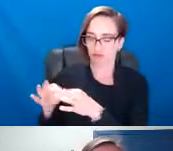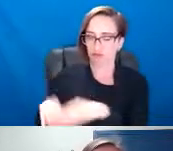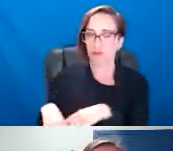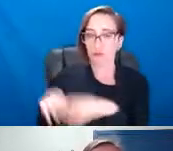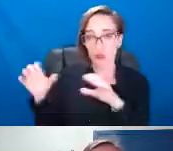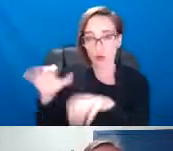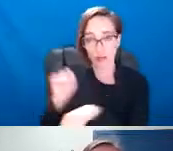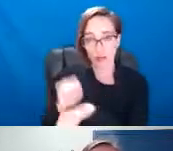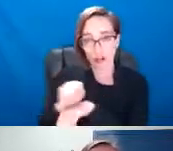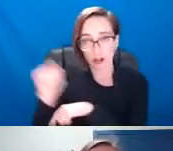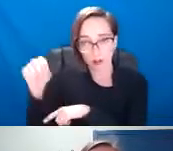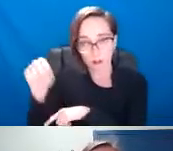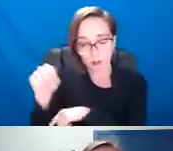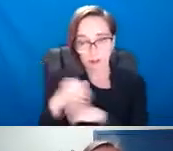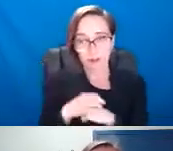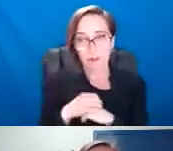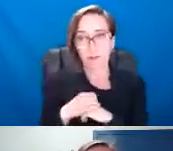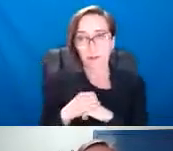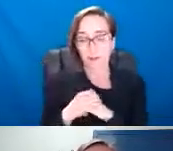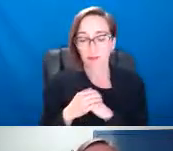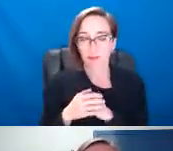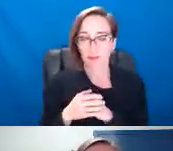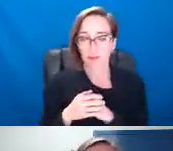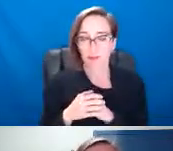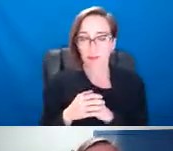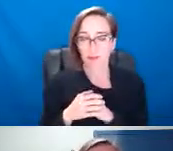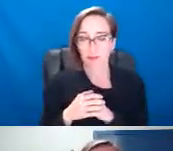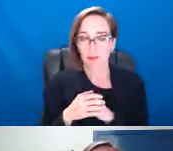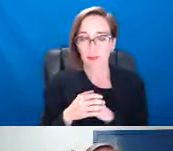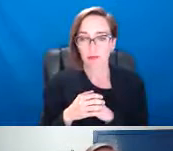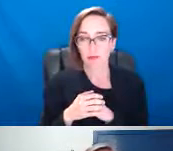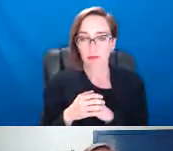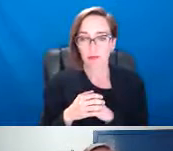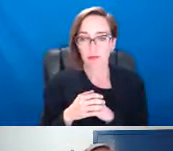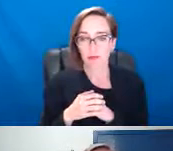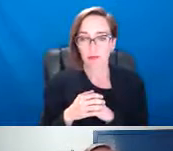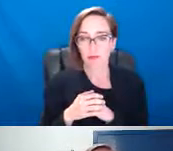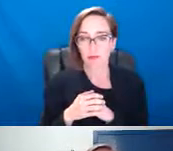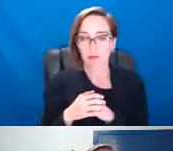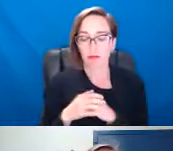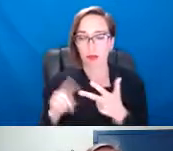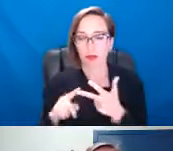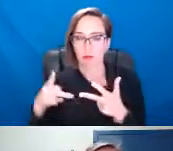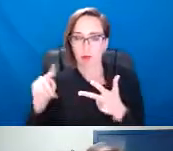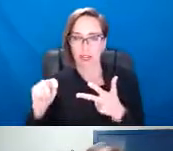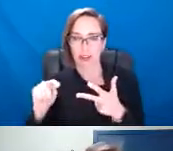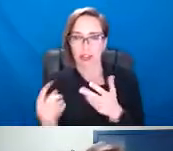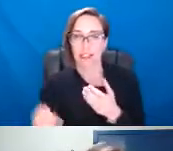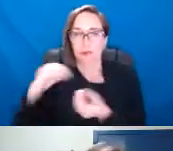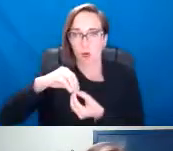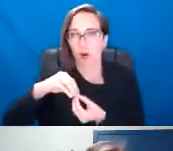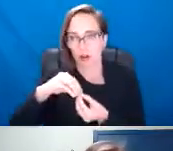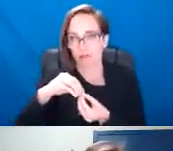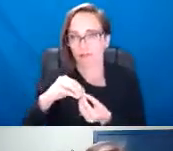job, but what we're looking for is just a little bit more in this. And so this